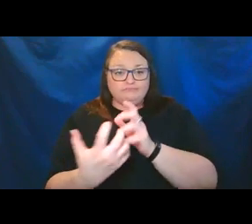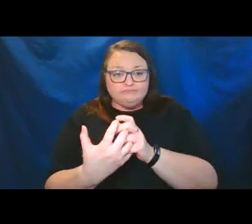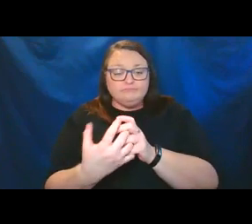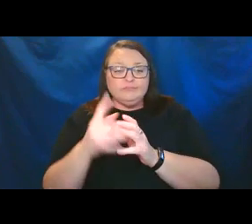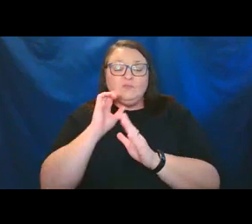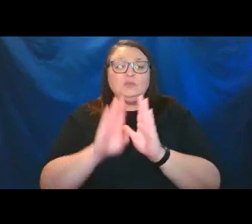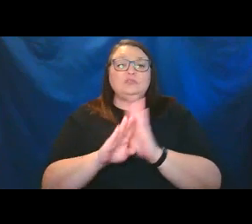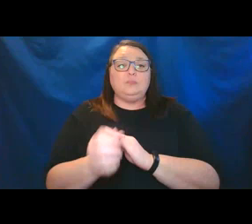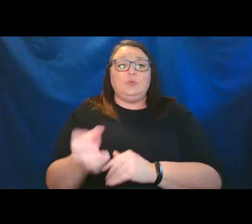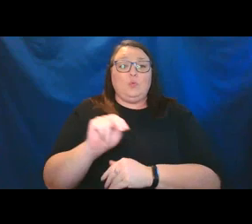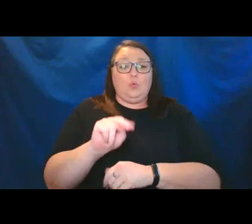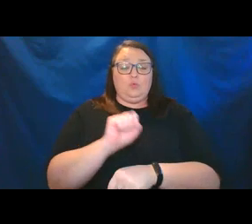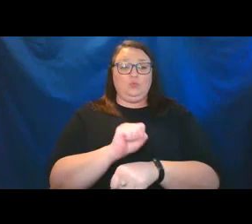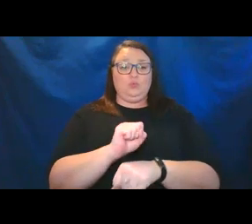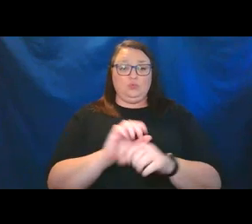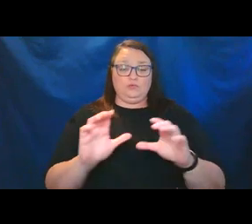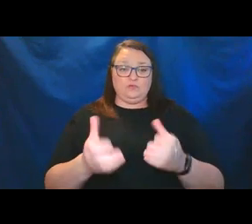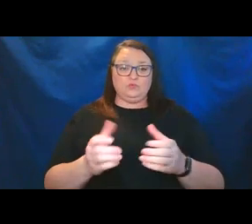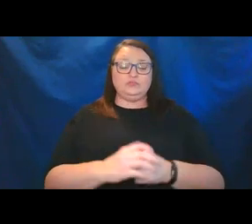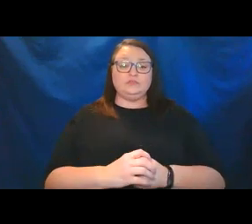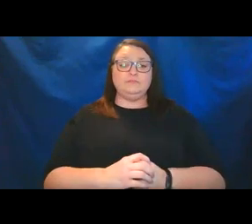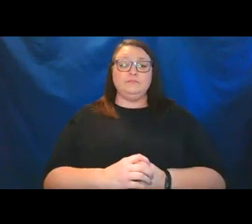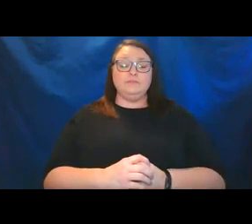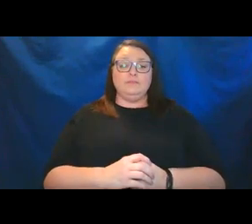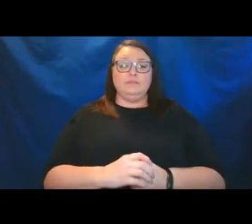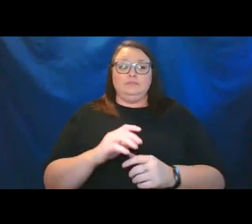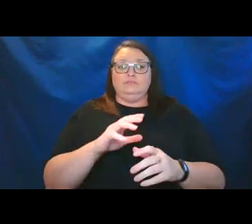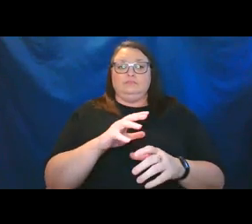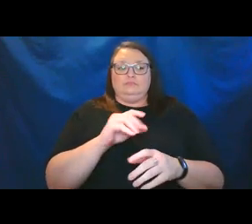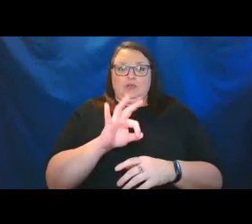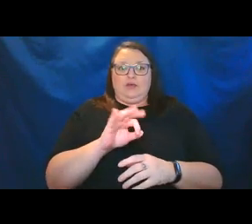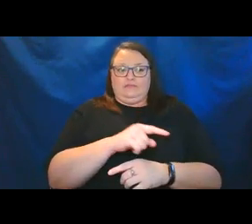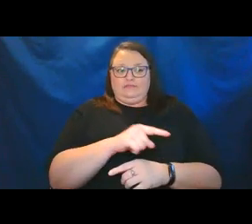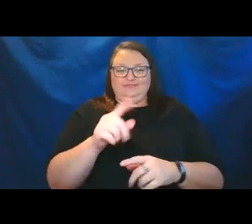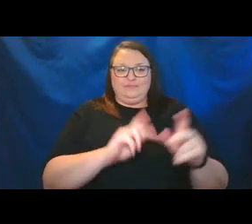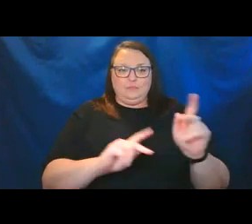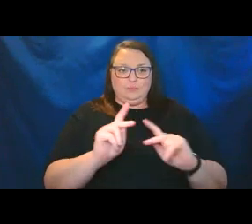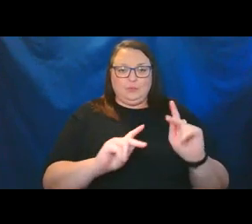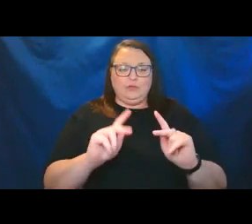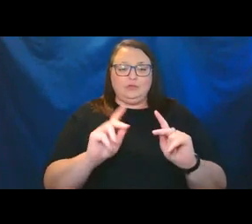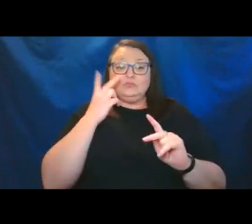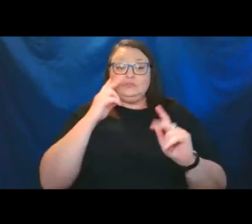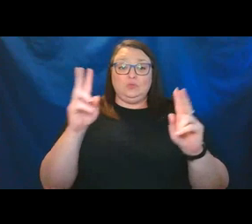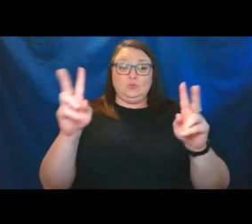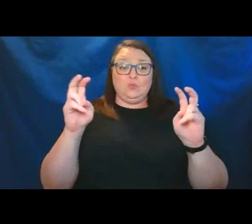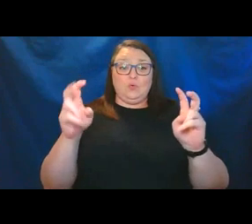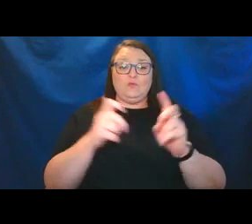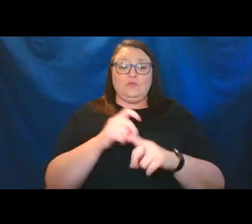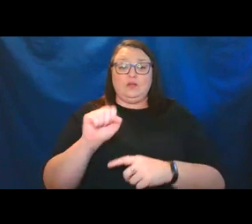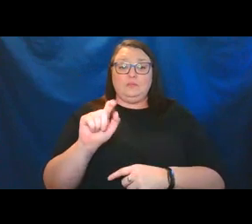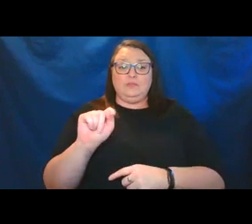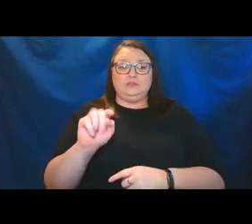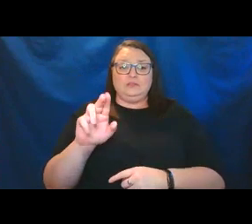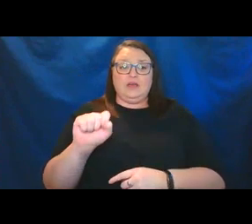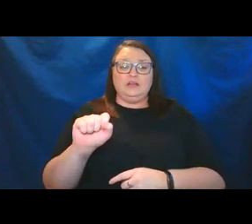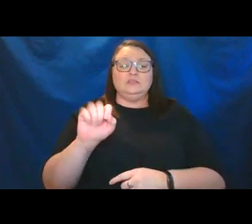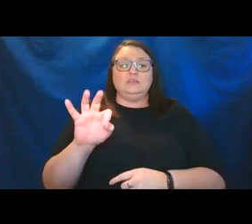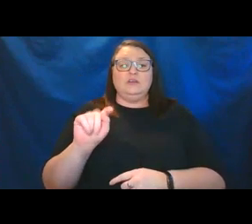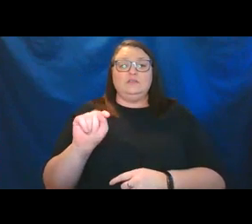own workforce of their own people. And you can see in this quote from the Status of Tribes and Climate Change